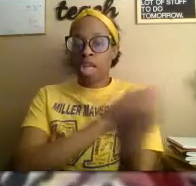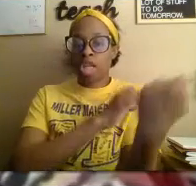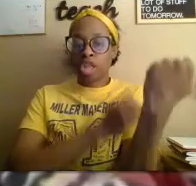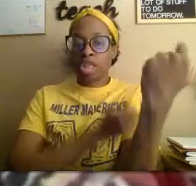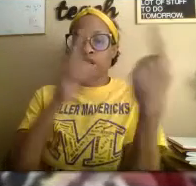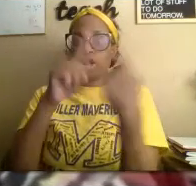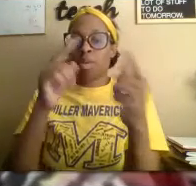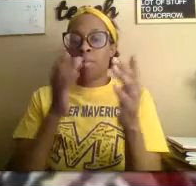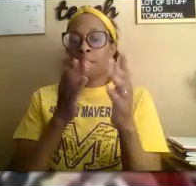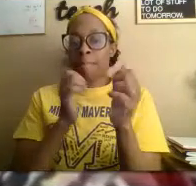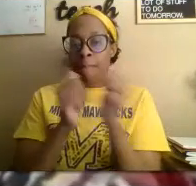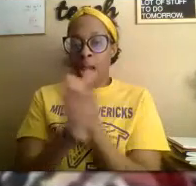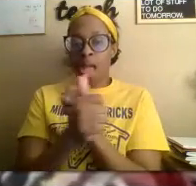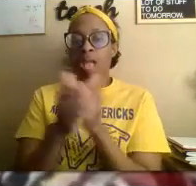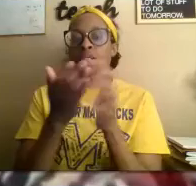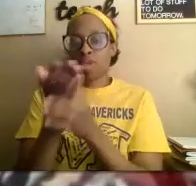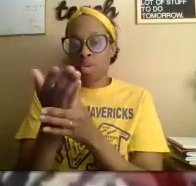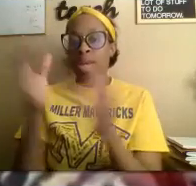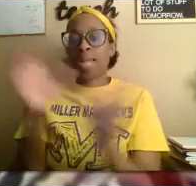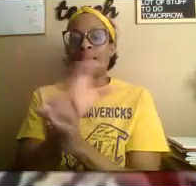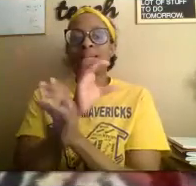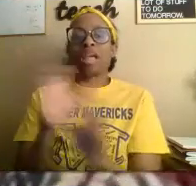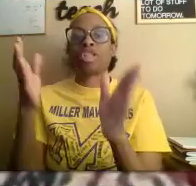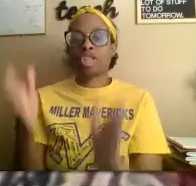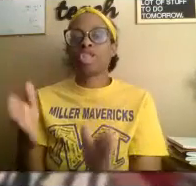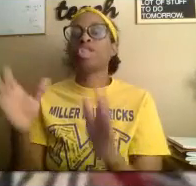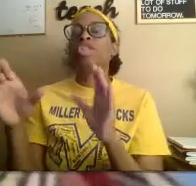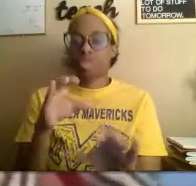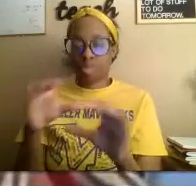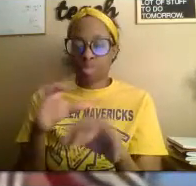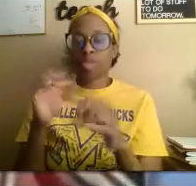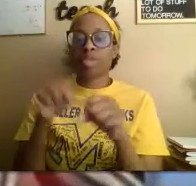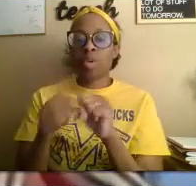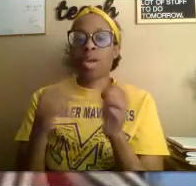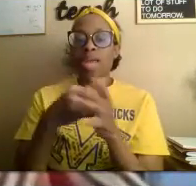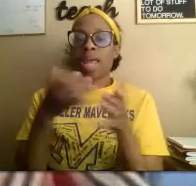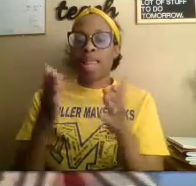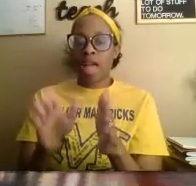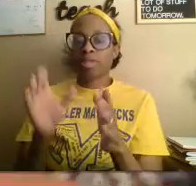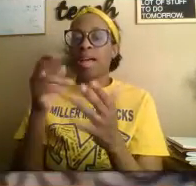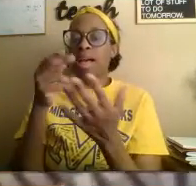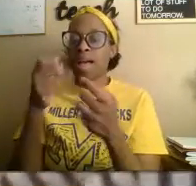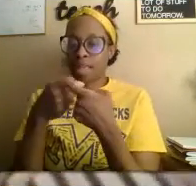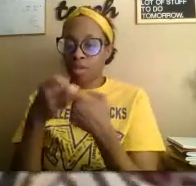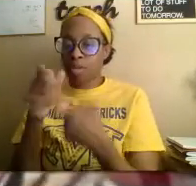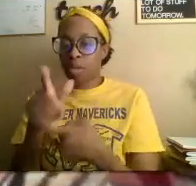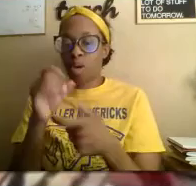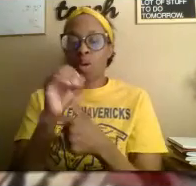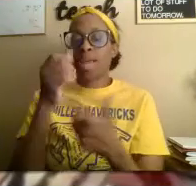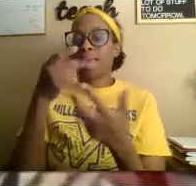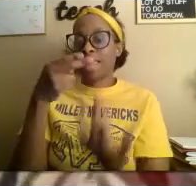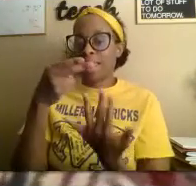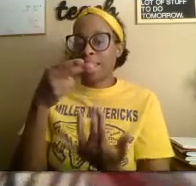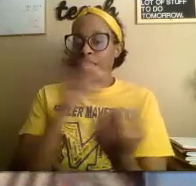through. Conductors do. So it allows electrical or heat energy to pass through